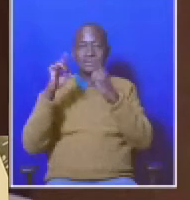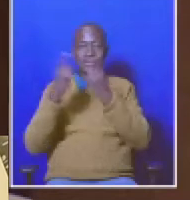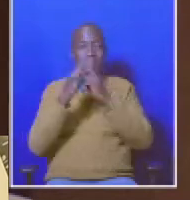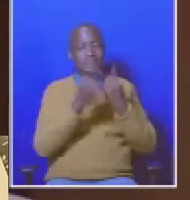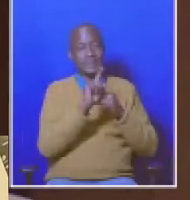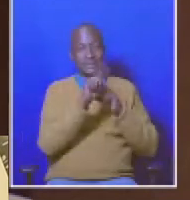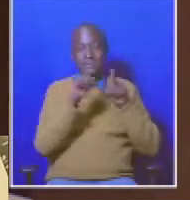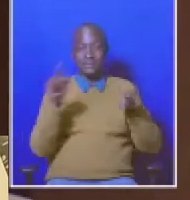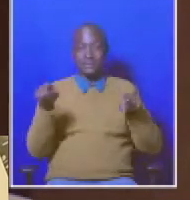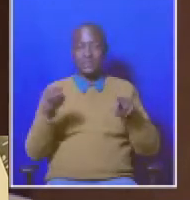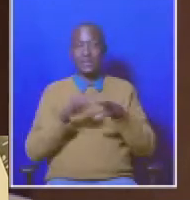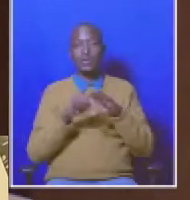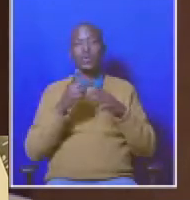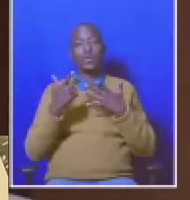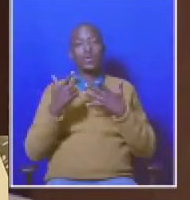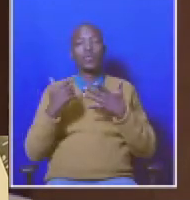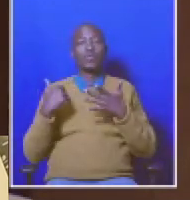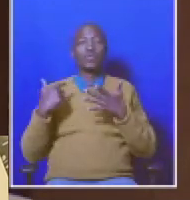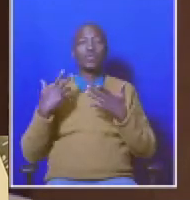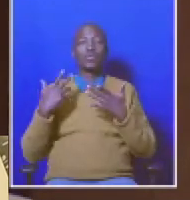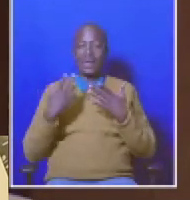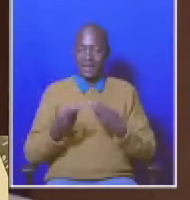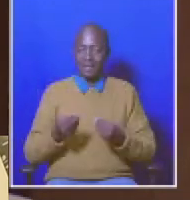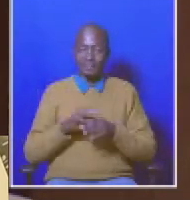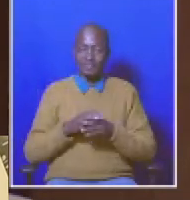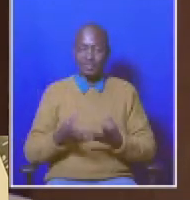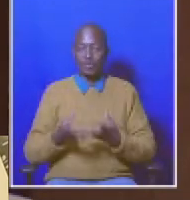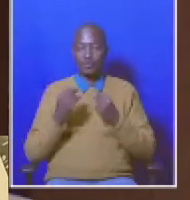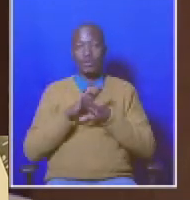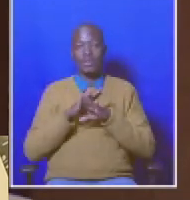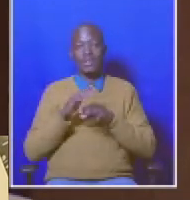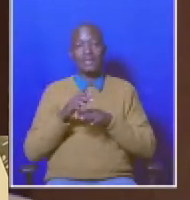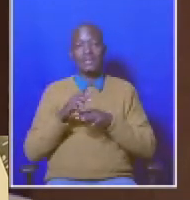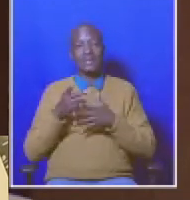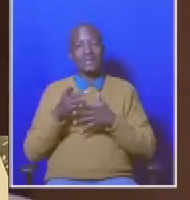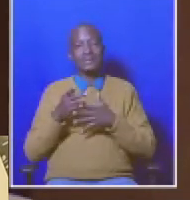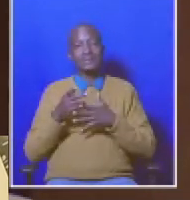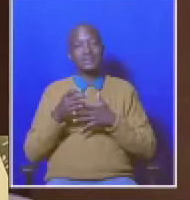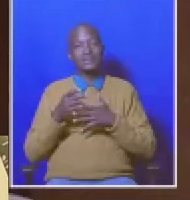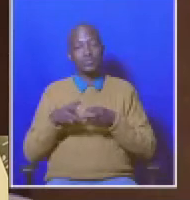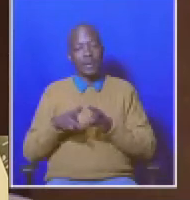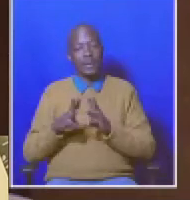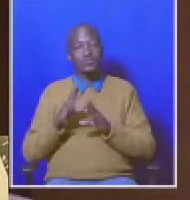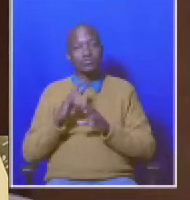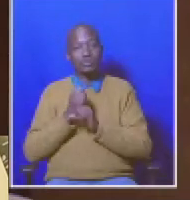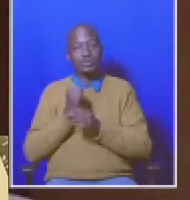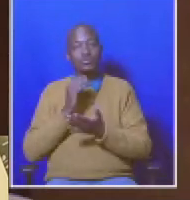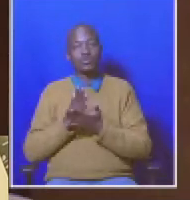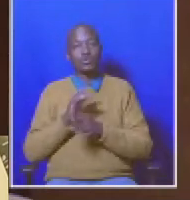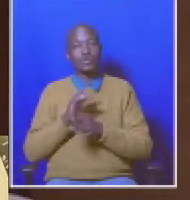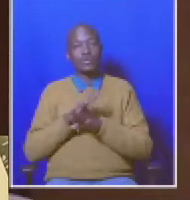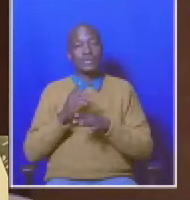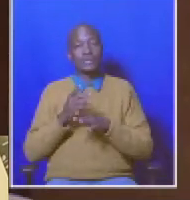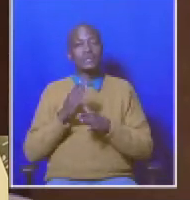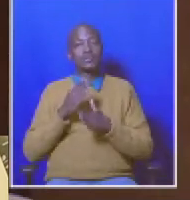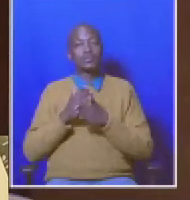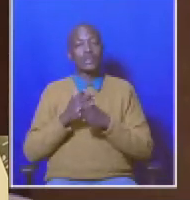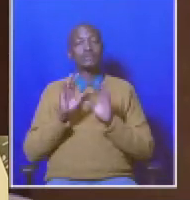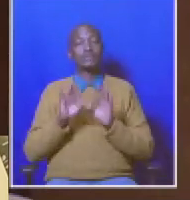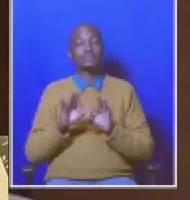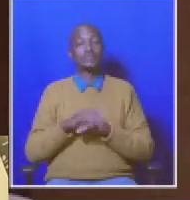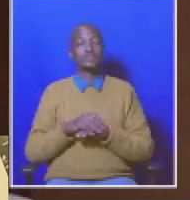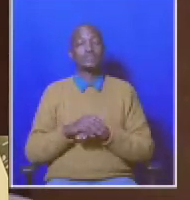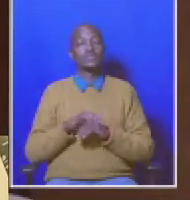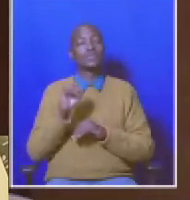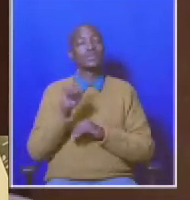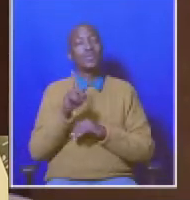state would have long employed this mechanism to ensure that it is in full swing. What is the reason